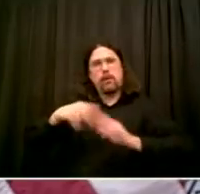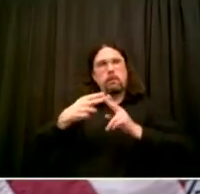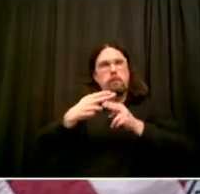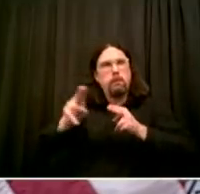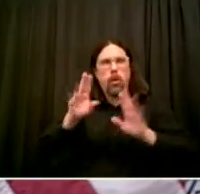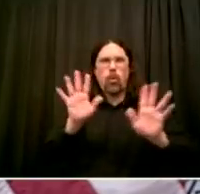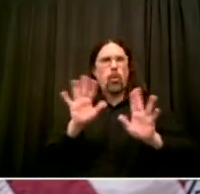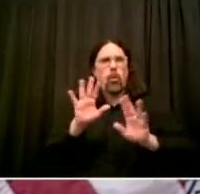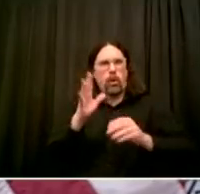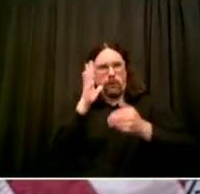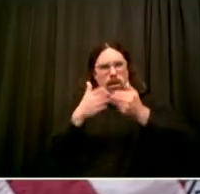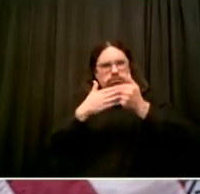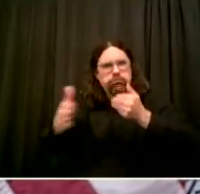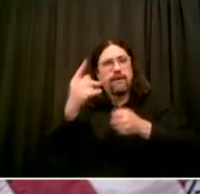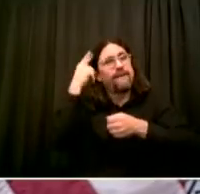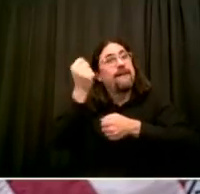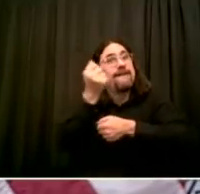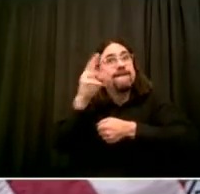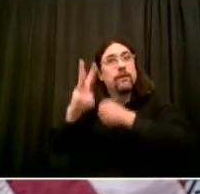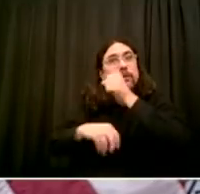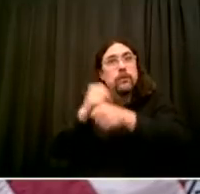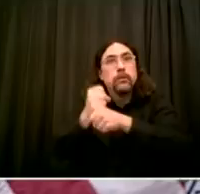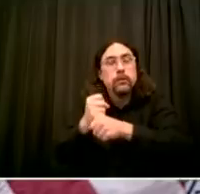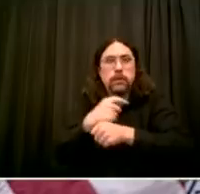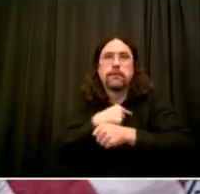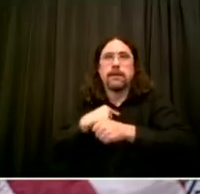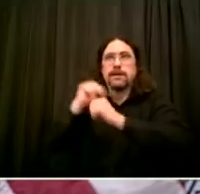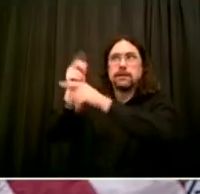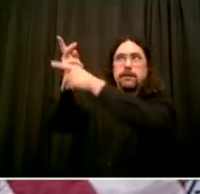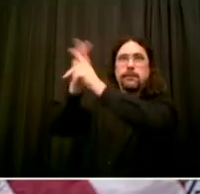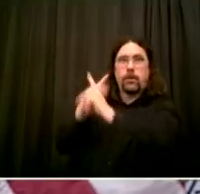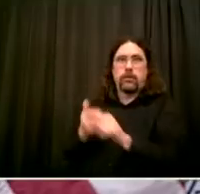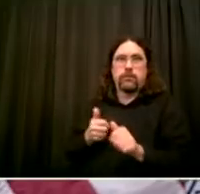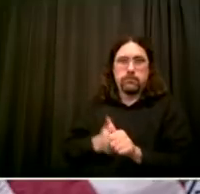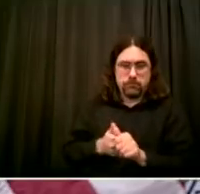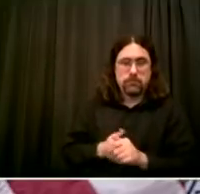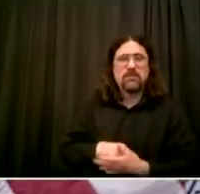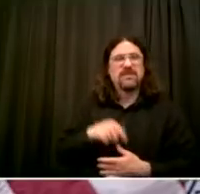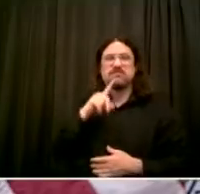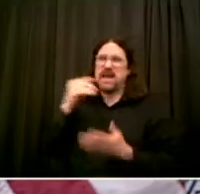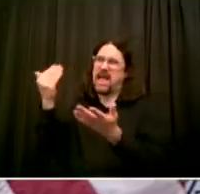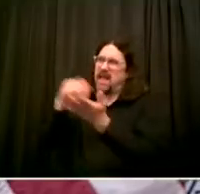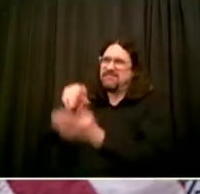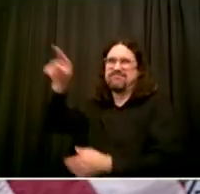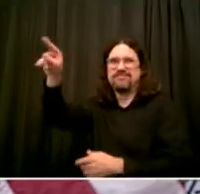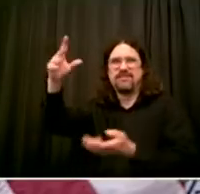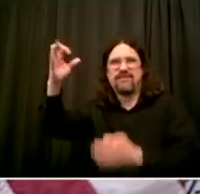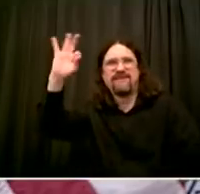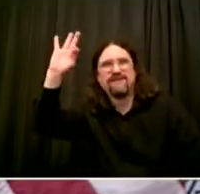tough decisions. But it won't be that it won't help us recover if we have to make those tough decisions.